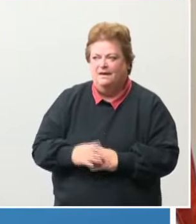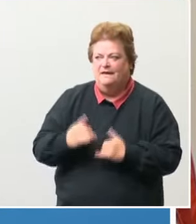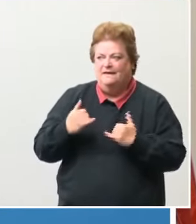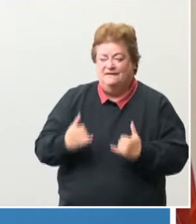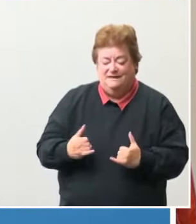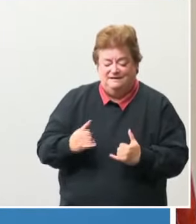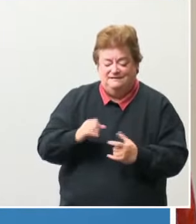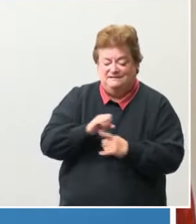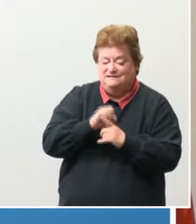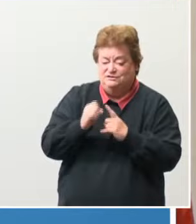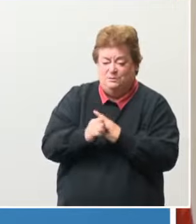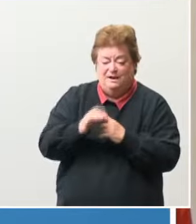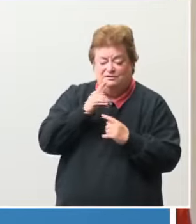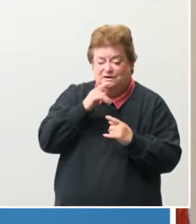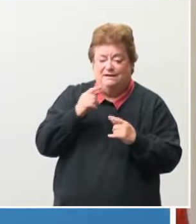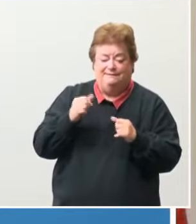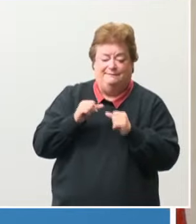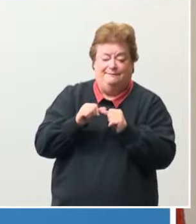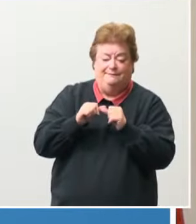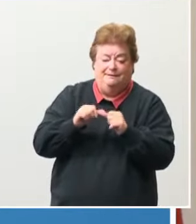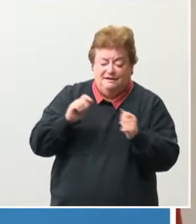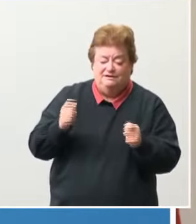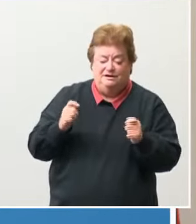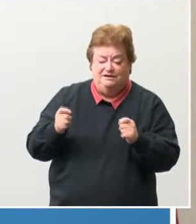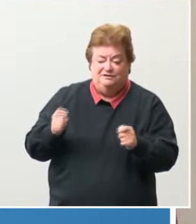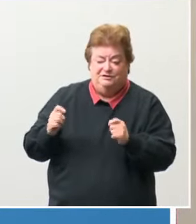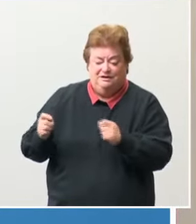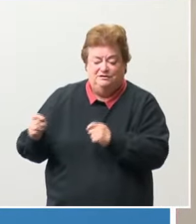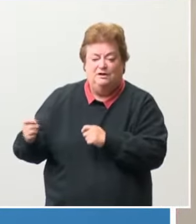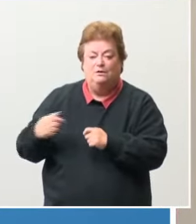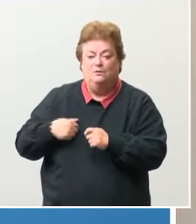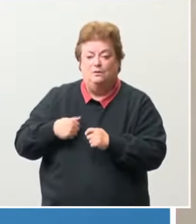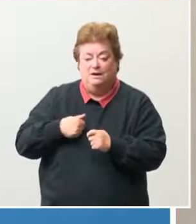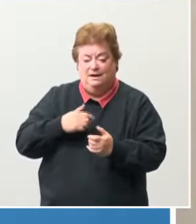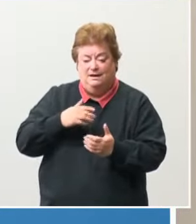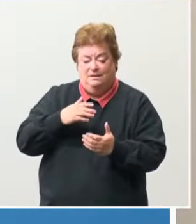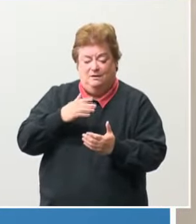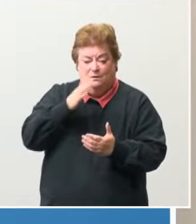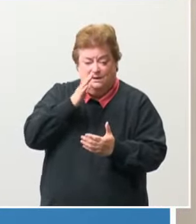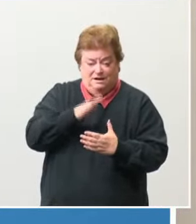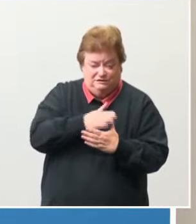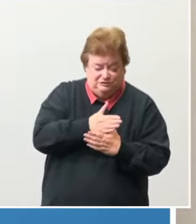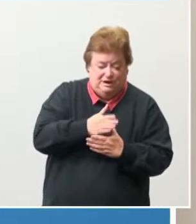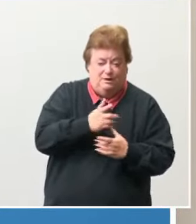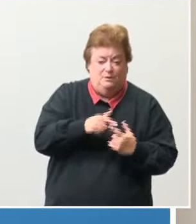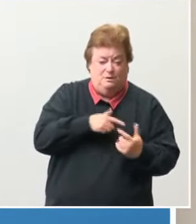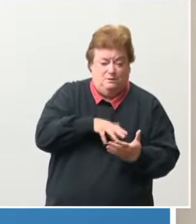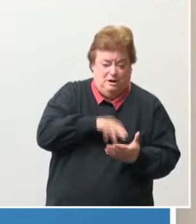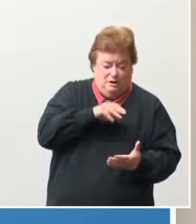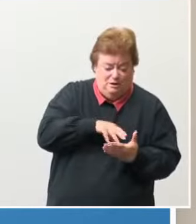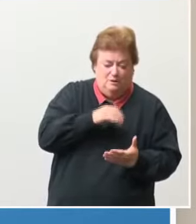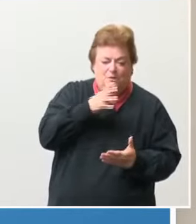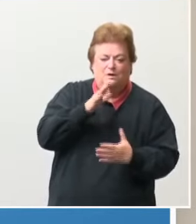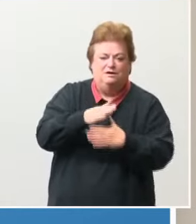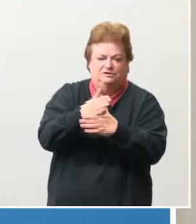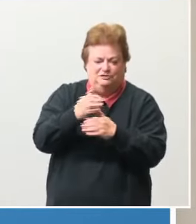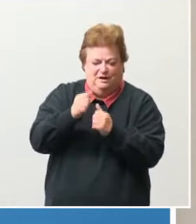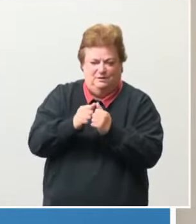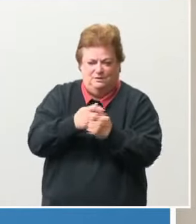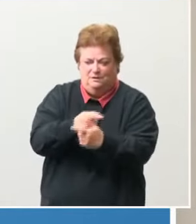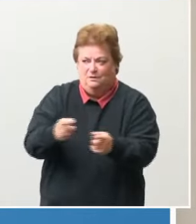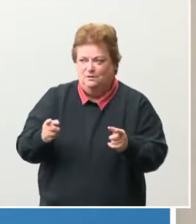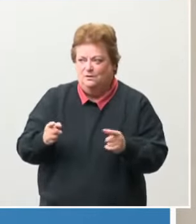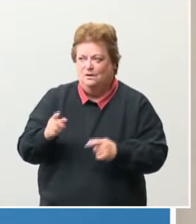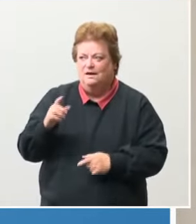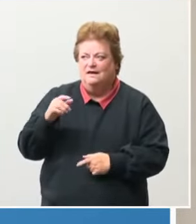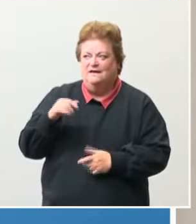evolving situation, and we will share more as we learn more. It's another variant, the Delta variant, that